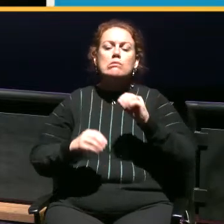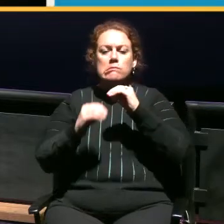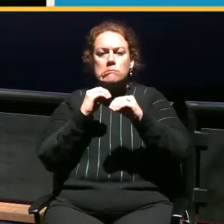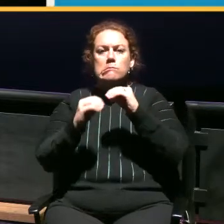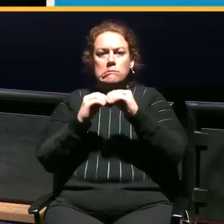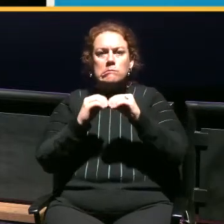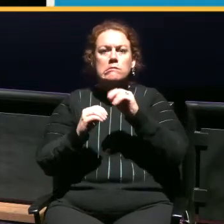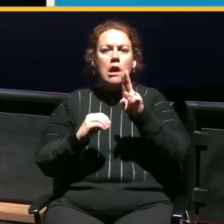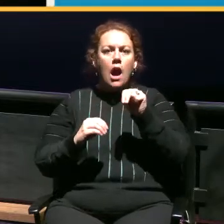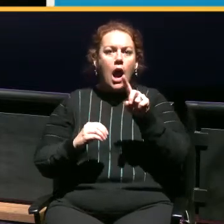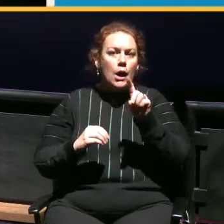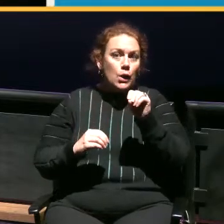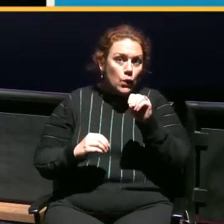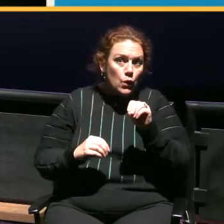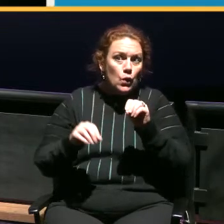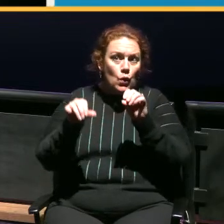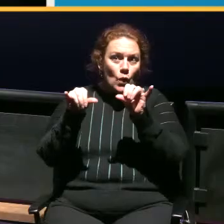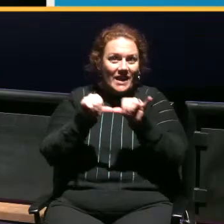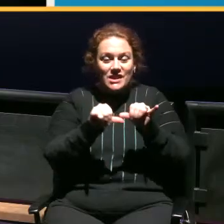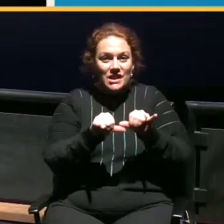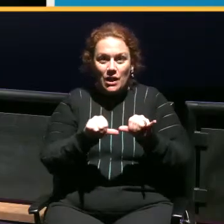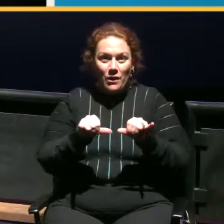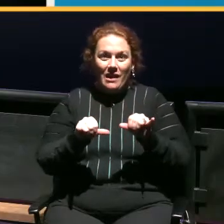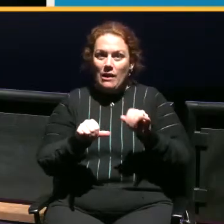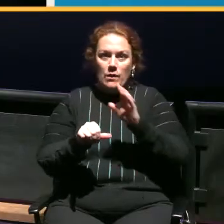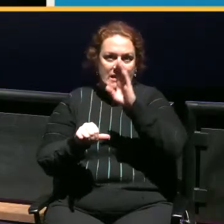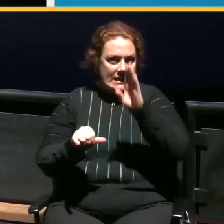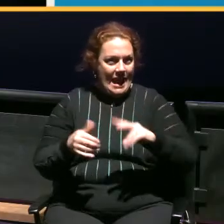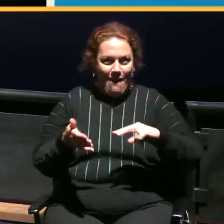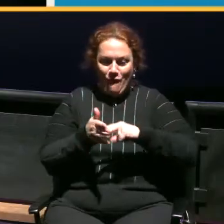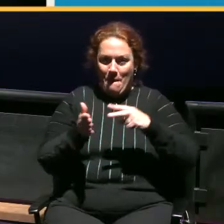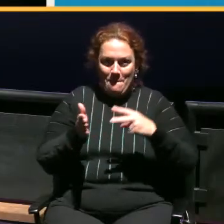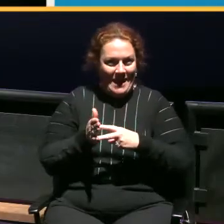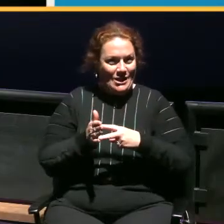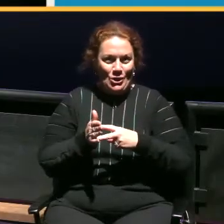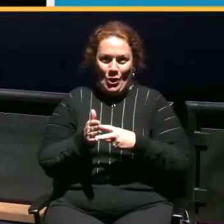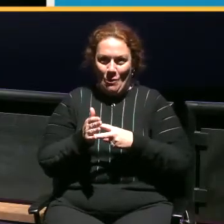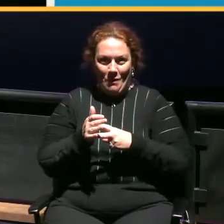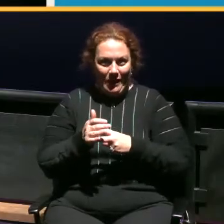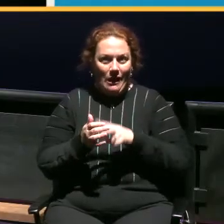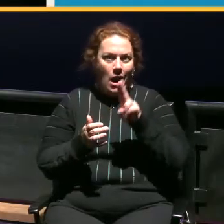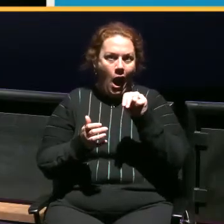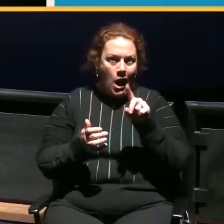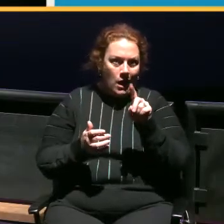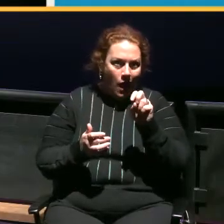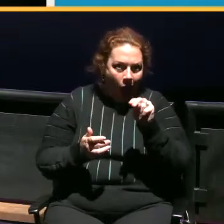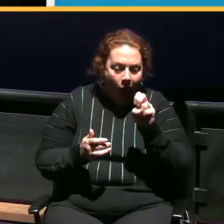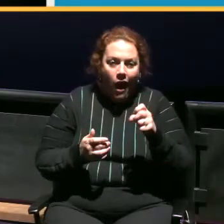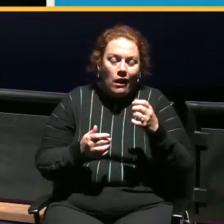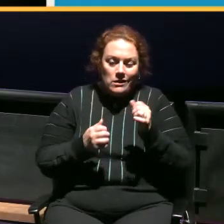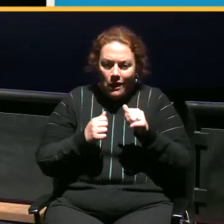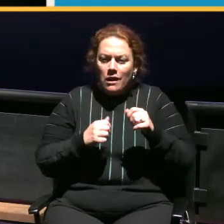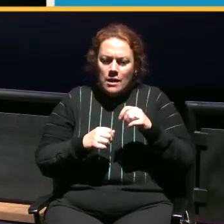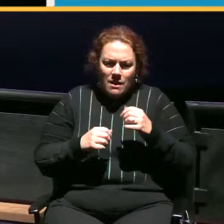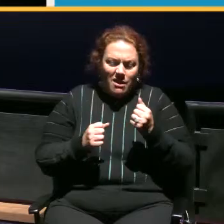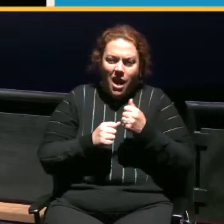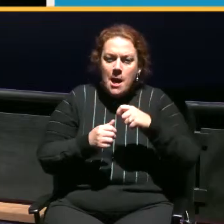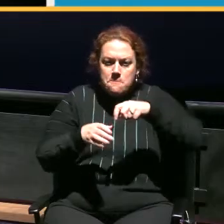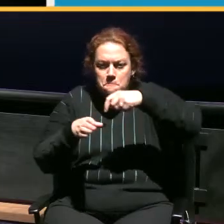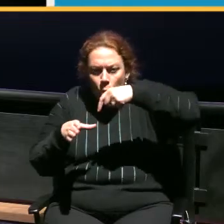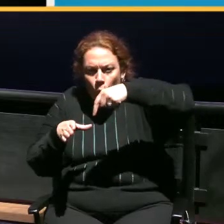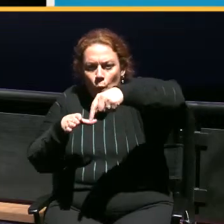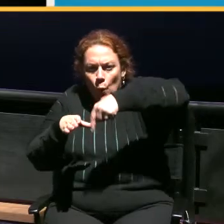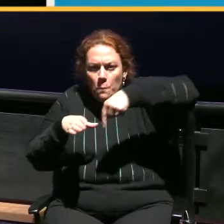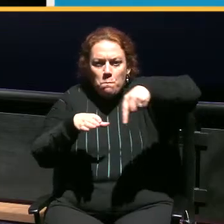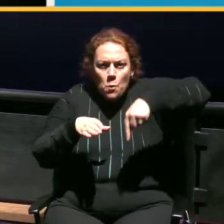undo engineering that was never meant to be undone. So these engineers and technicians did a great job of sealing up these instruments so no one could ever take